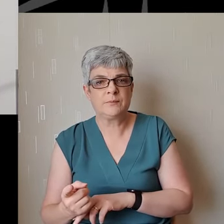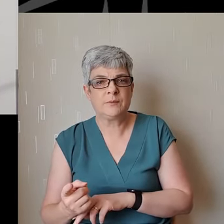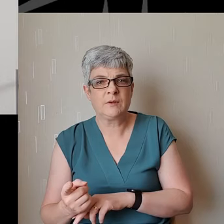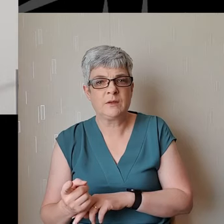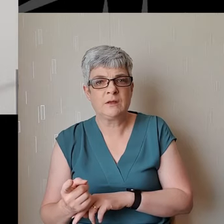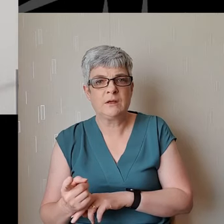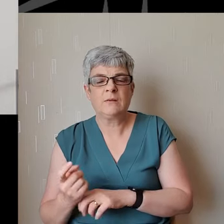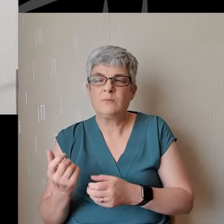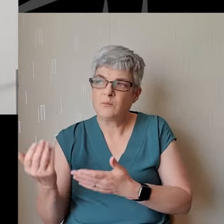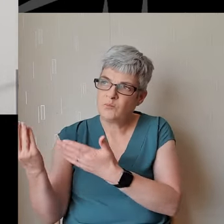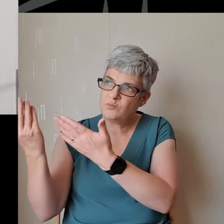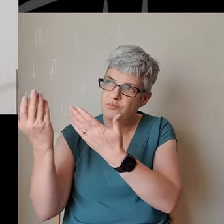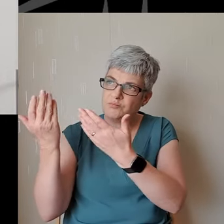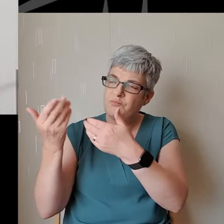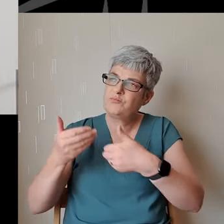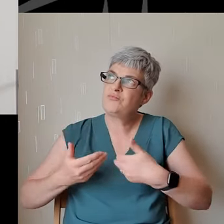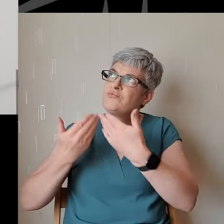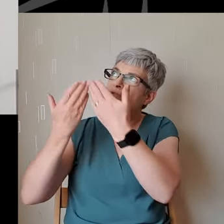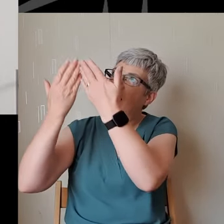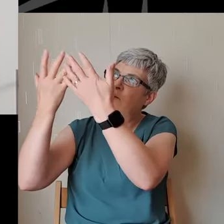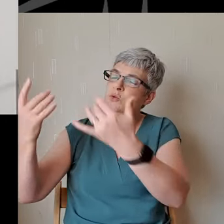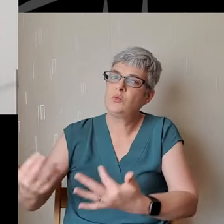that we bring you glory.